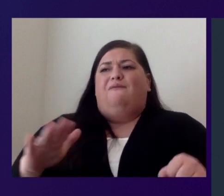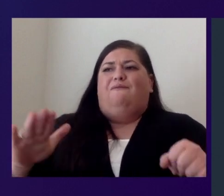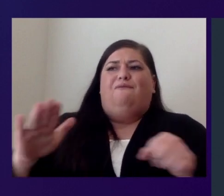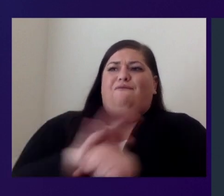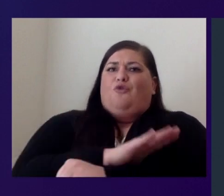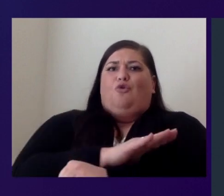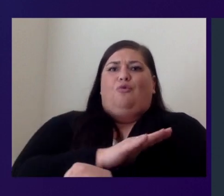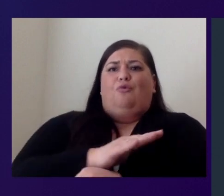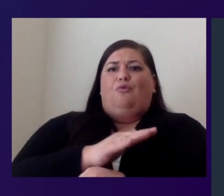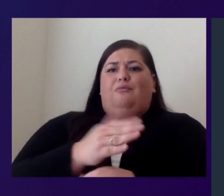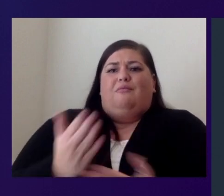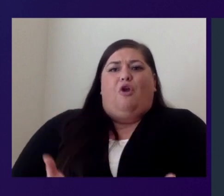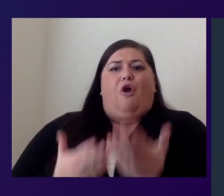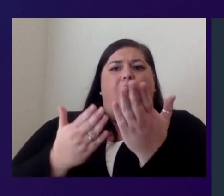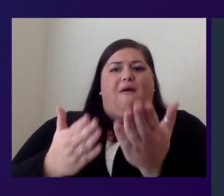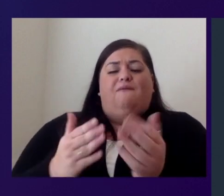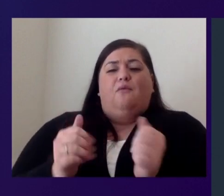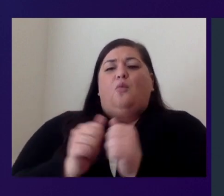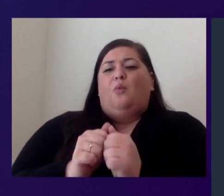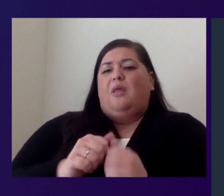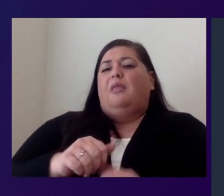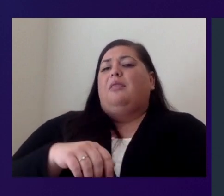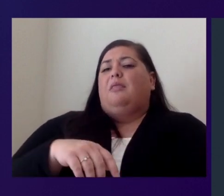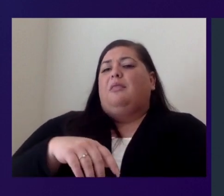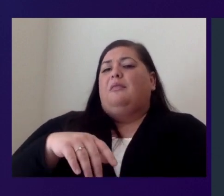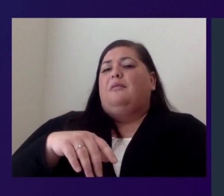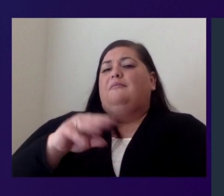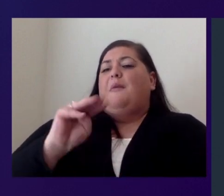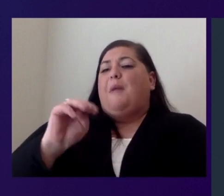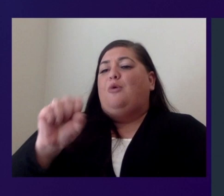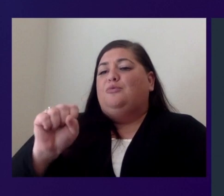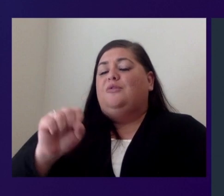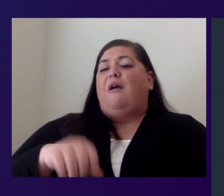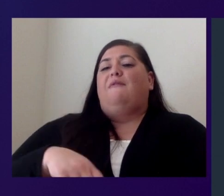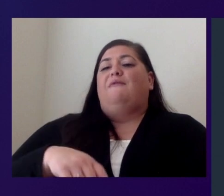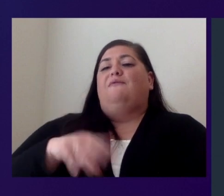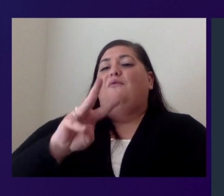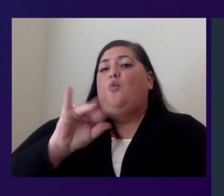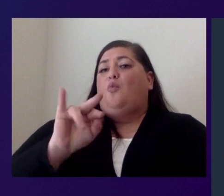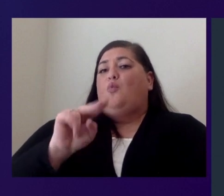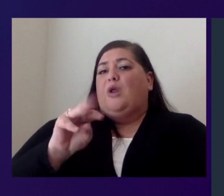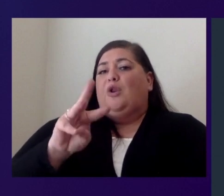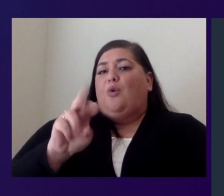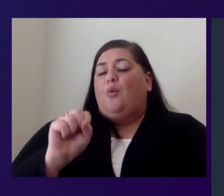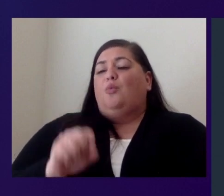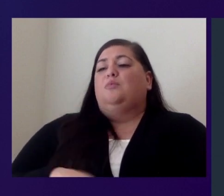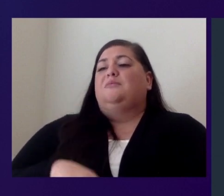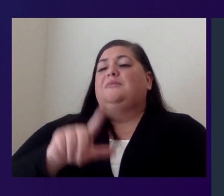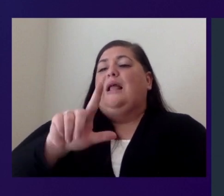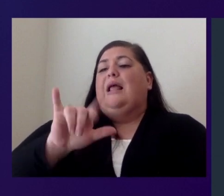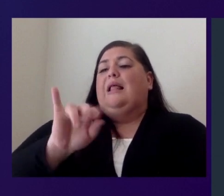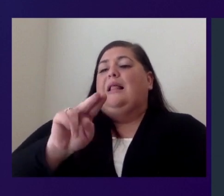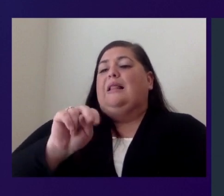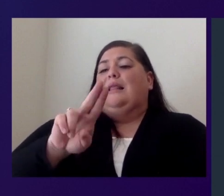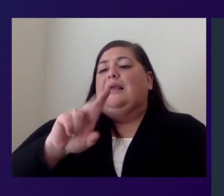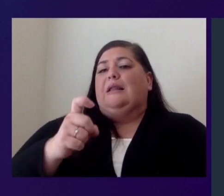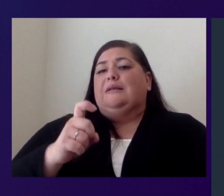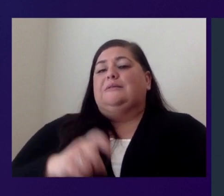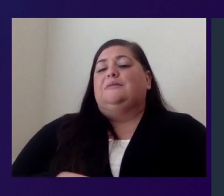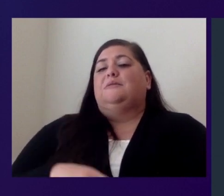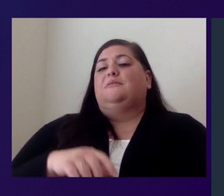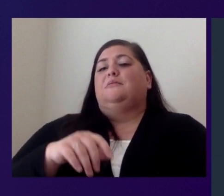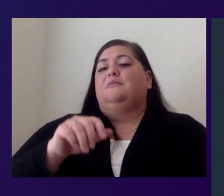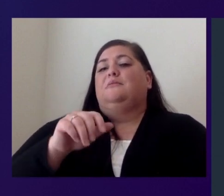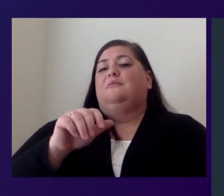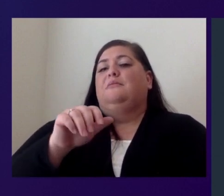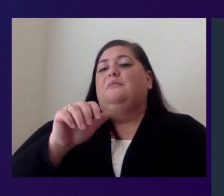system offering with Microsoft Windows, both desktop versions and Windows Server versions, with Linux desktops such as Ubuntu and Amazon Linux